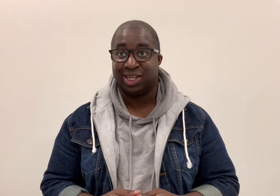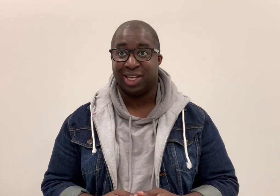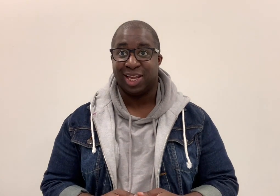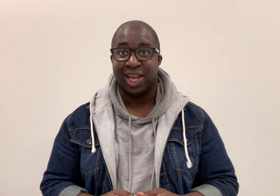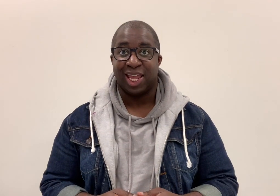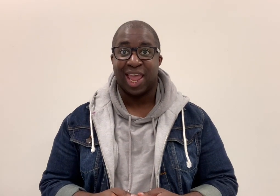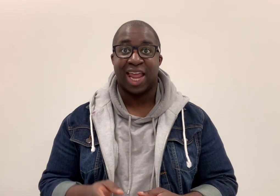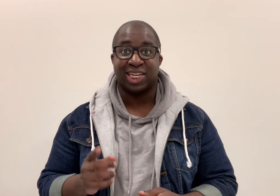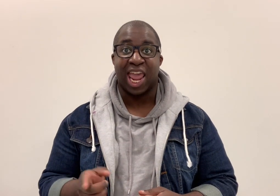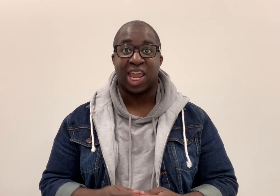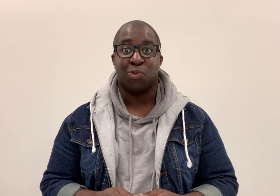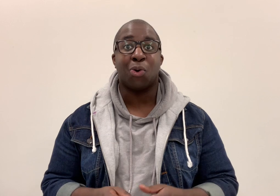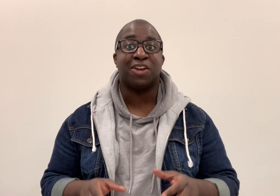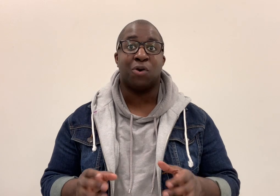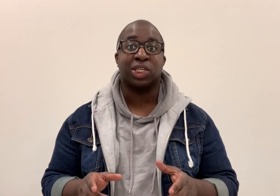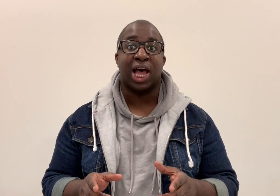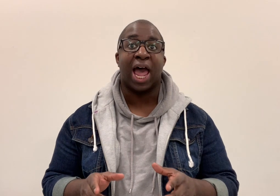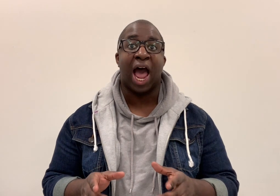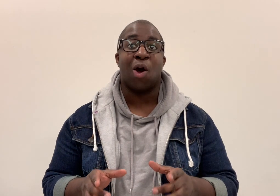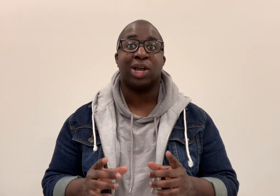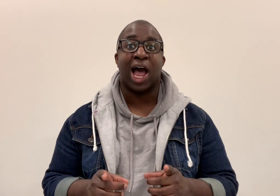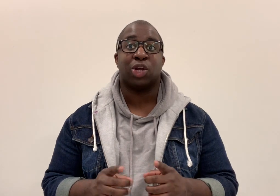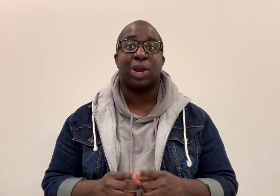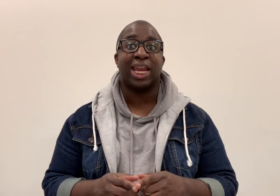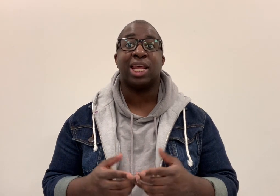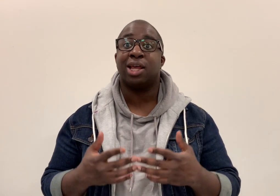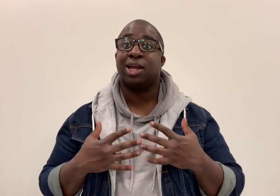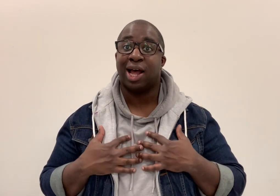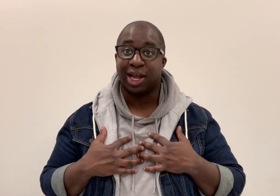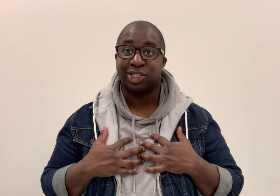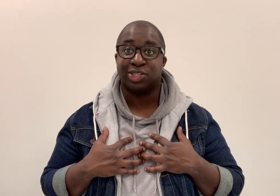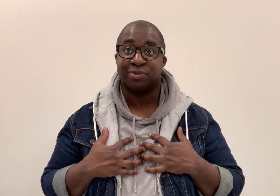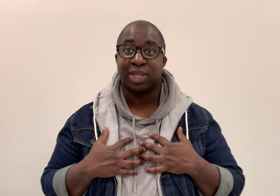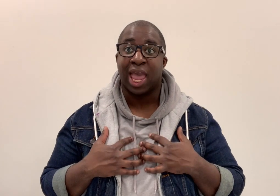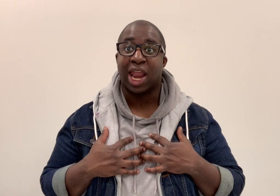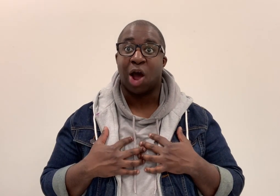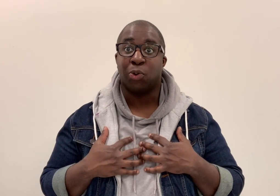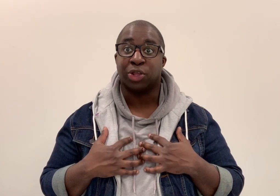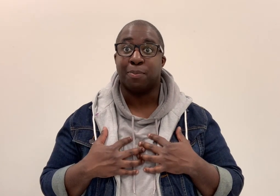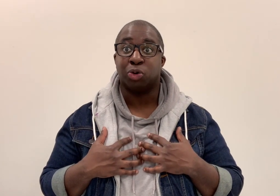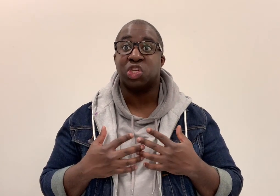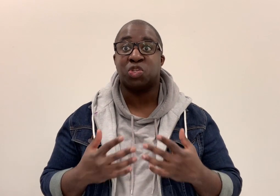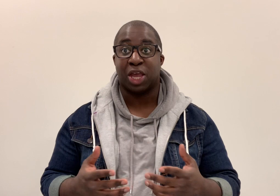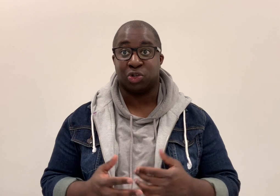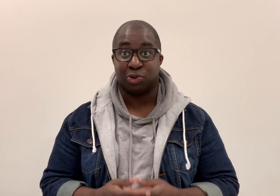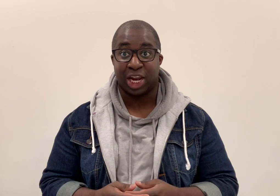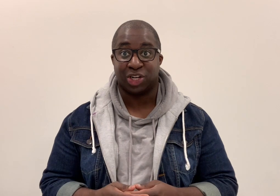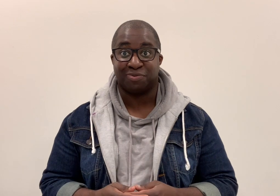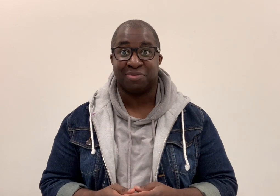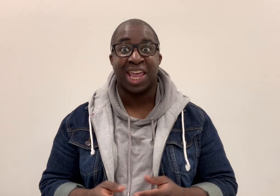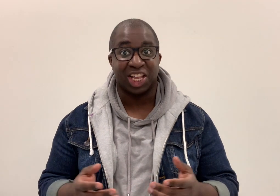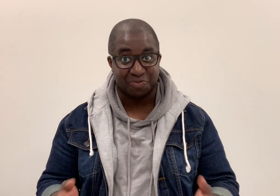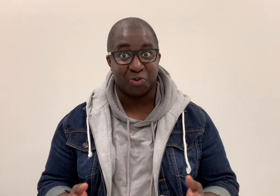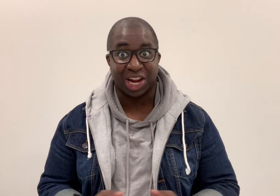it? And today, we're going to focus on how God created us and how we're the most special